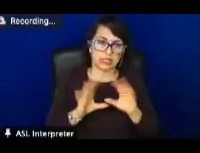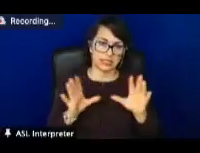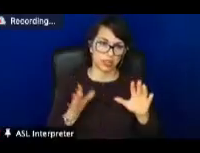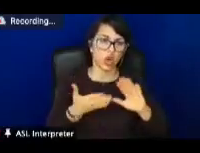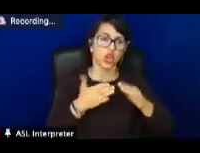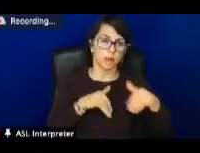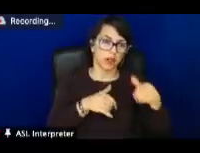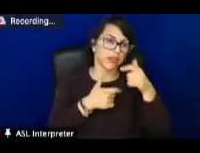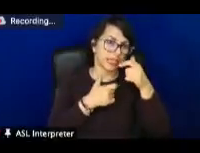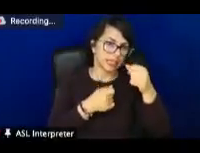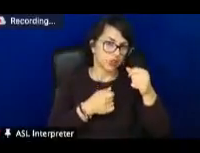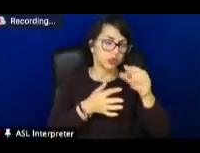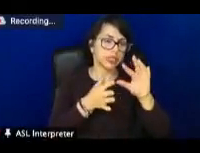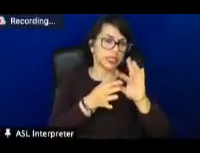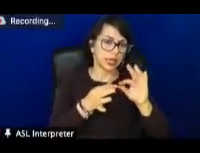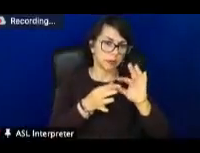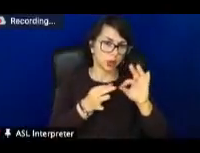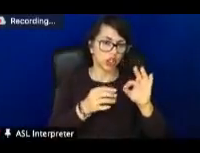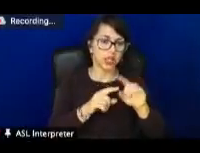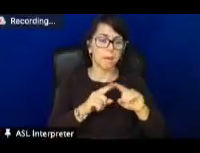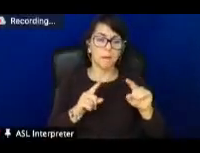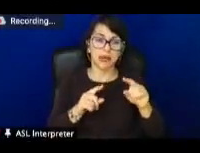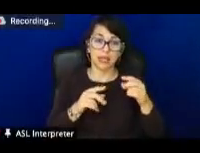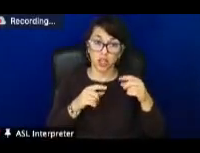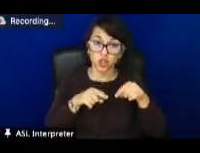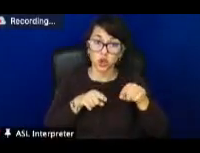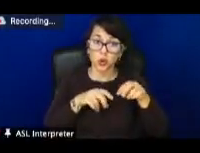we transition, how we balance that and